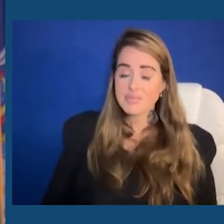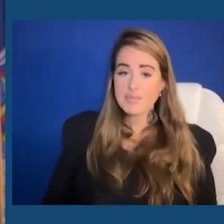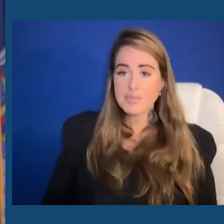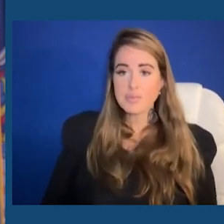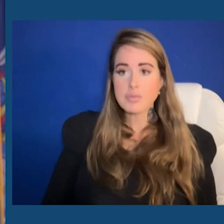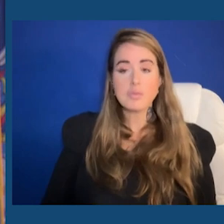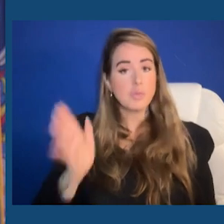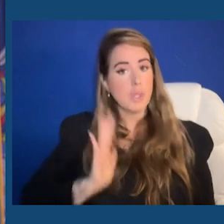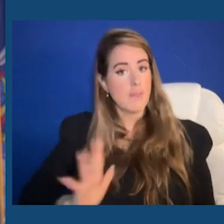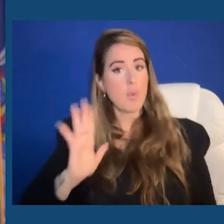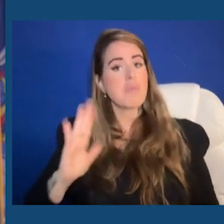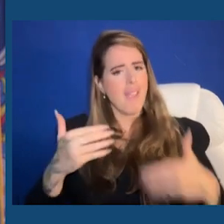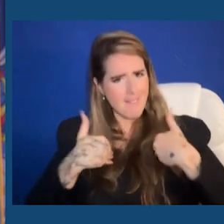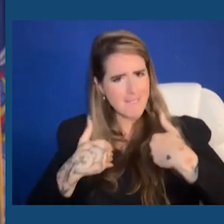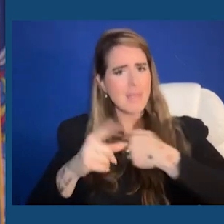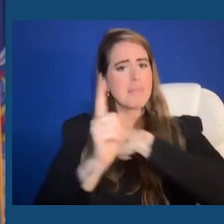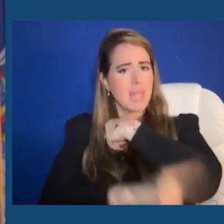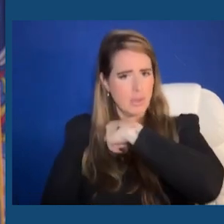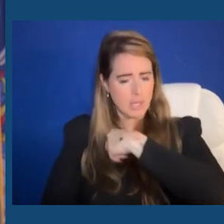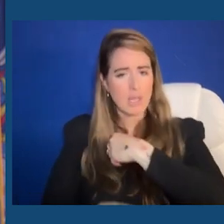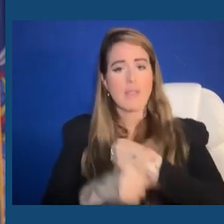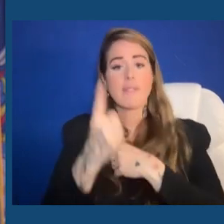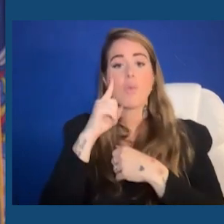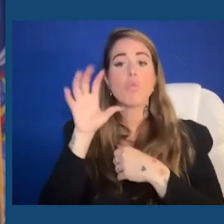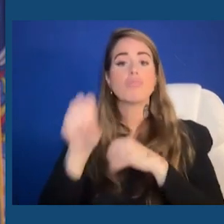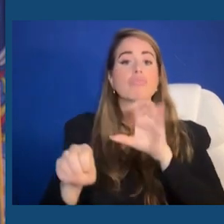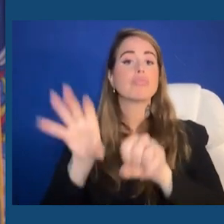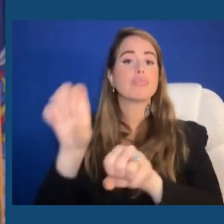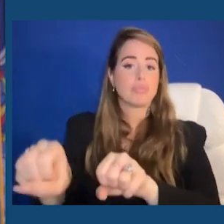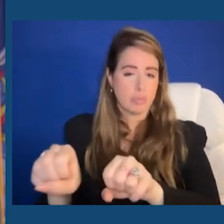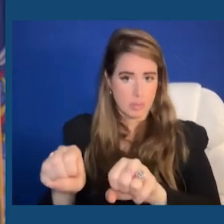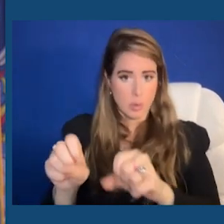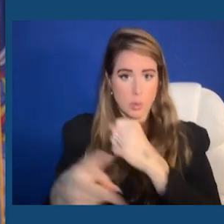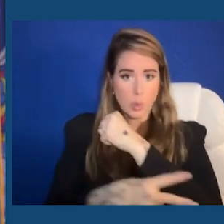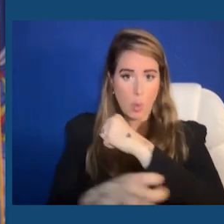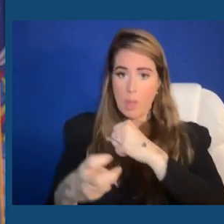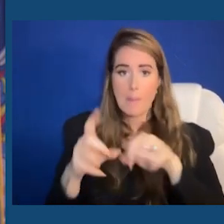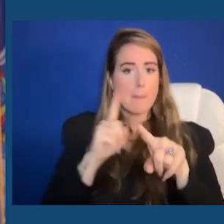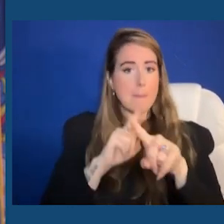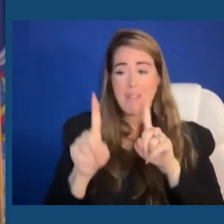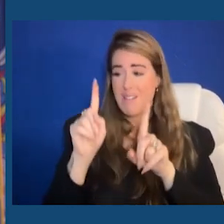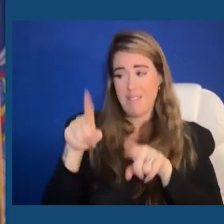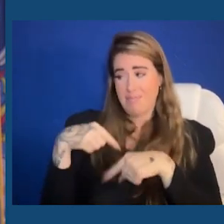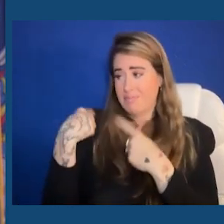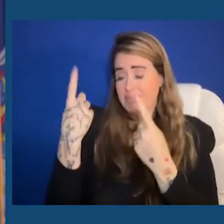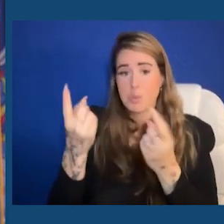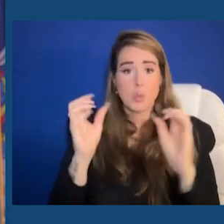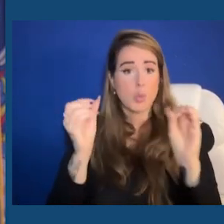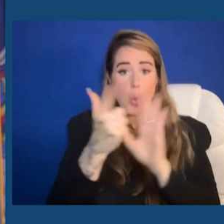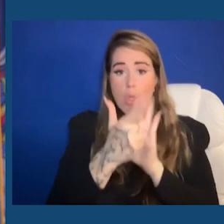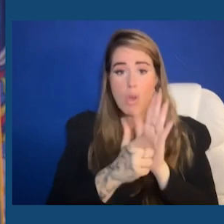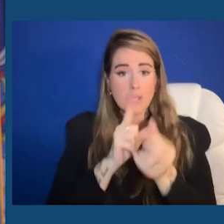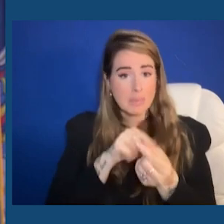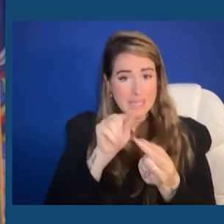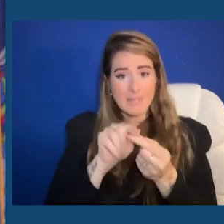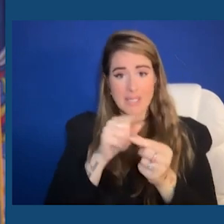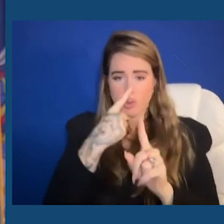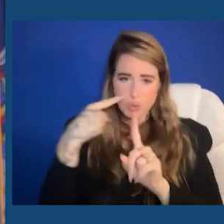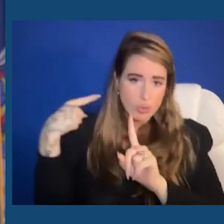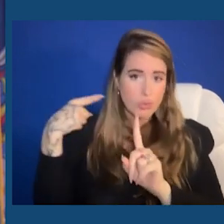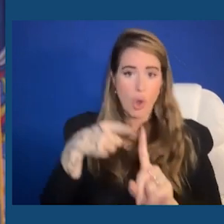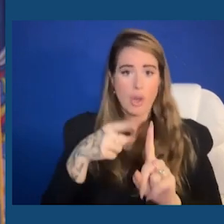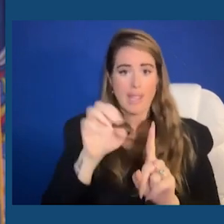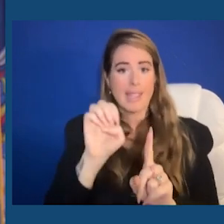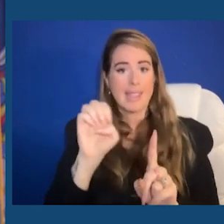previously existed for possessing stolen goods, until now there was no specific law that targeted